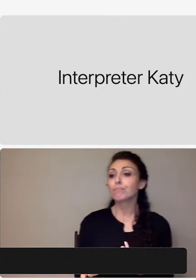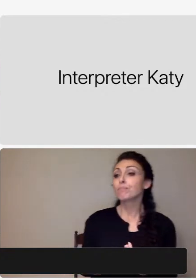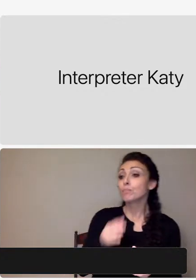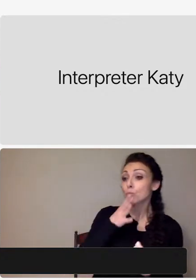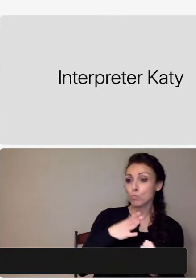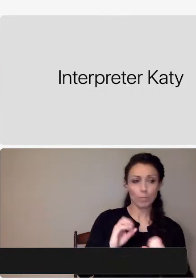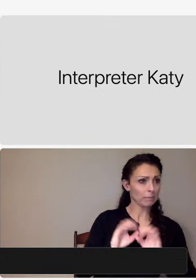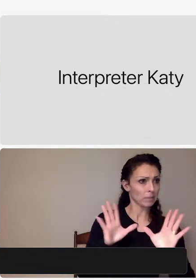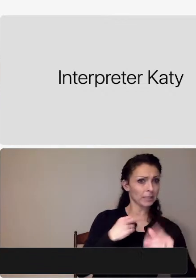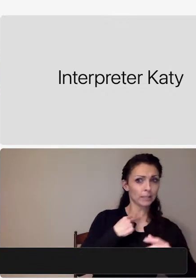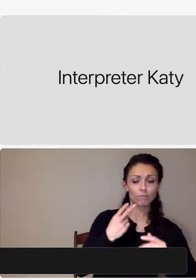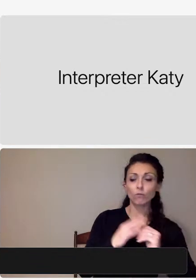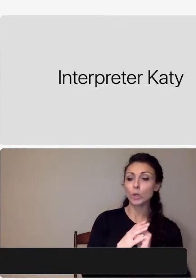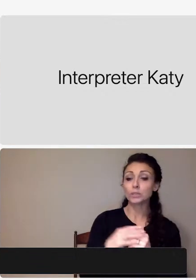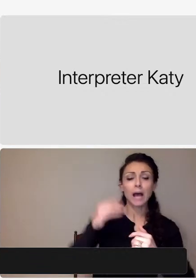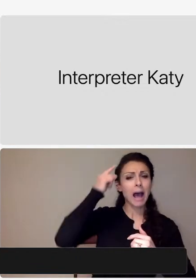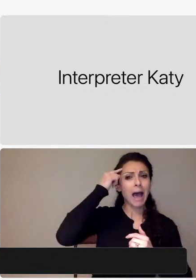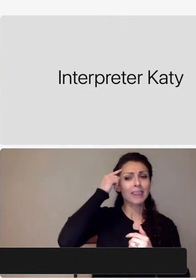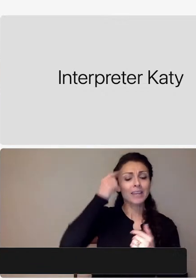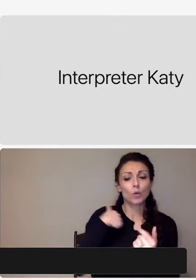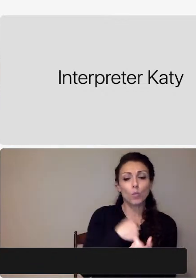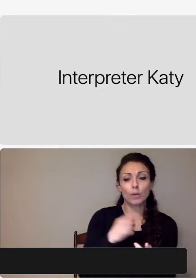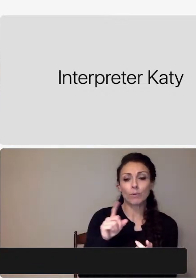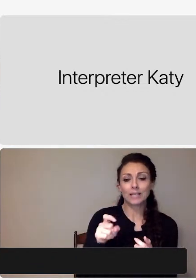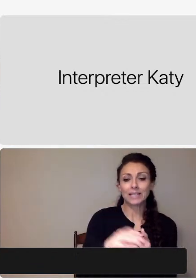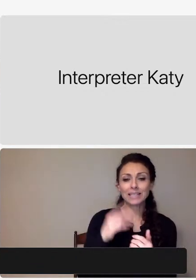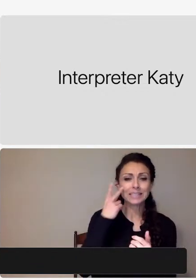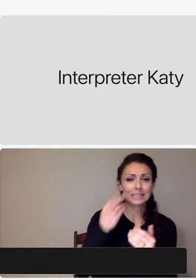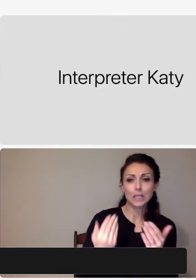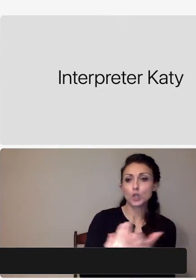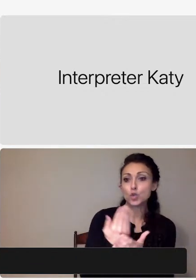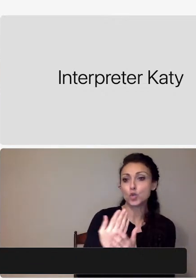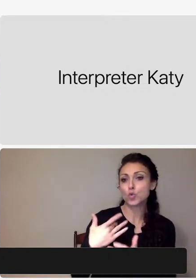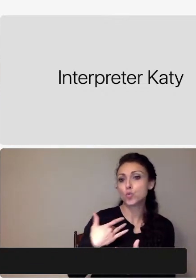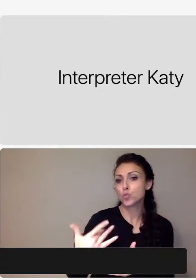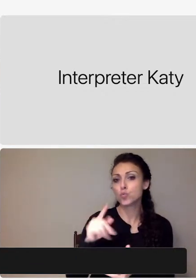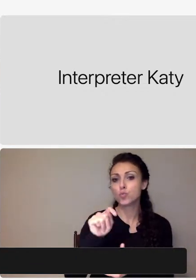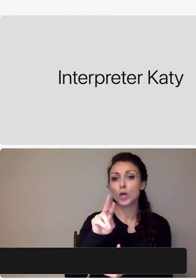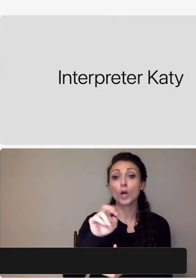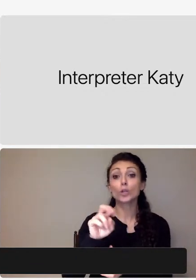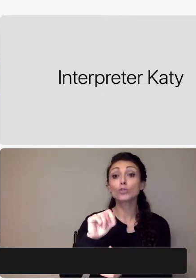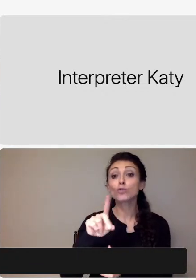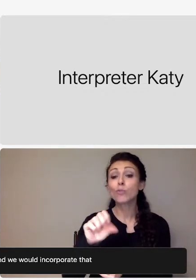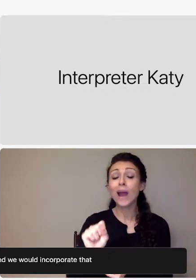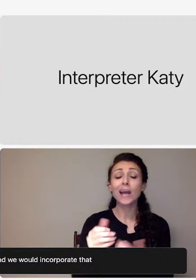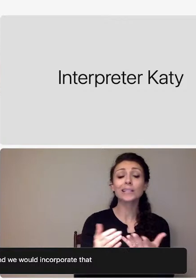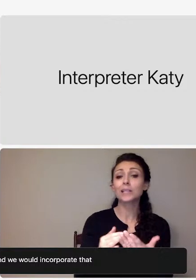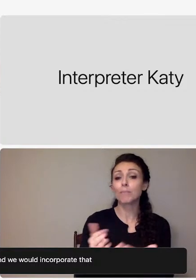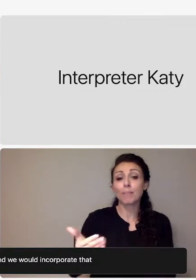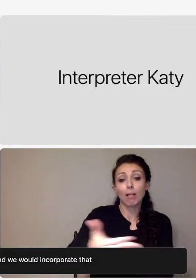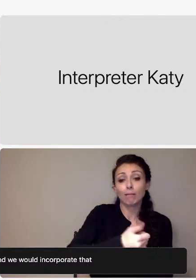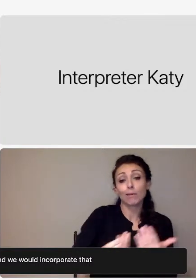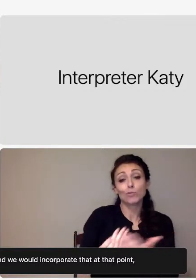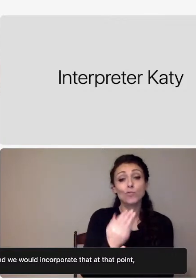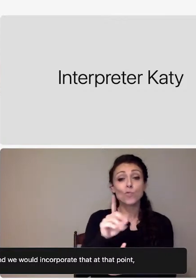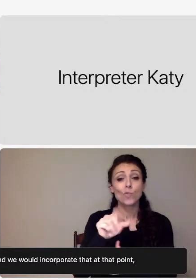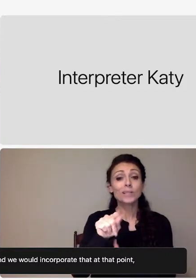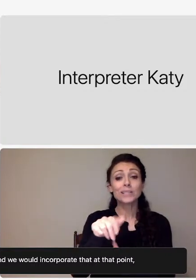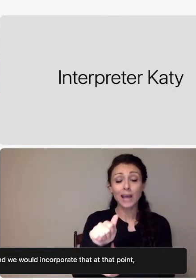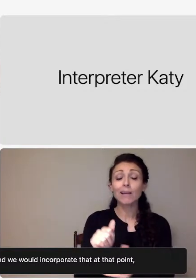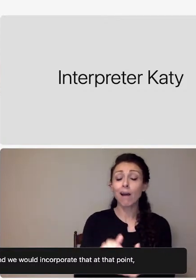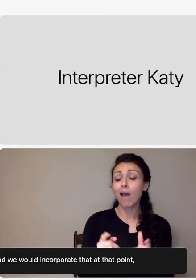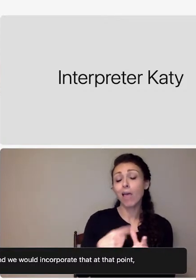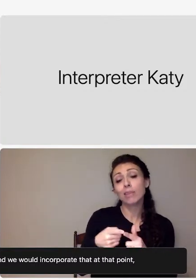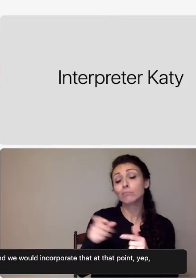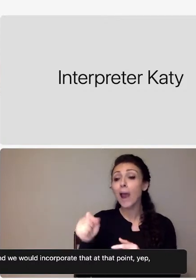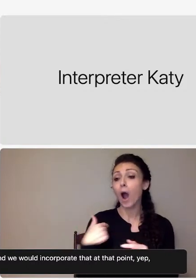see any trend new trends or new data that we've got and we would incorporate that at that point yes yep absolutely thank